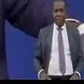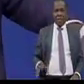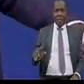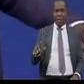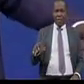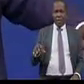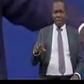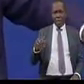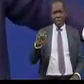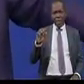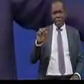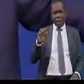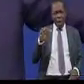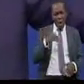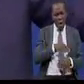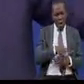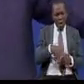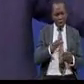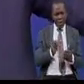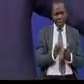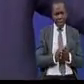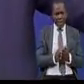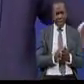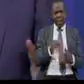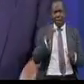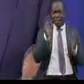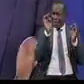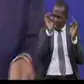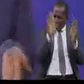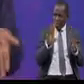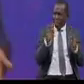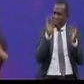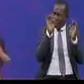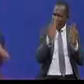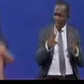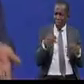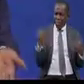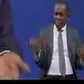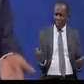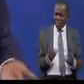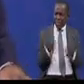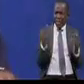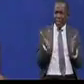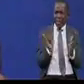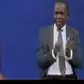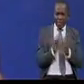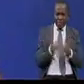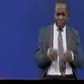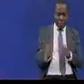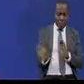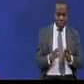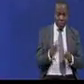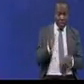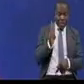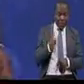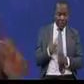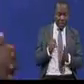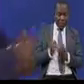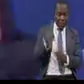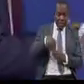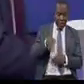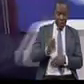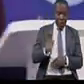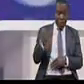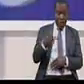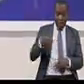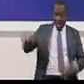terrible things that people do, transgression, if you have them inside, you cannot. It